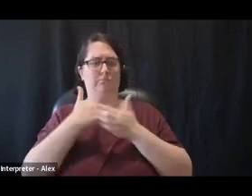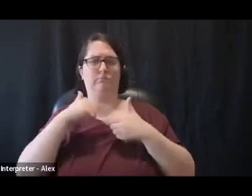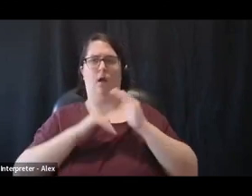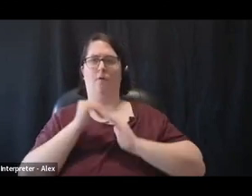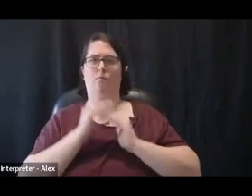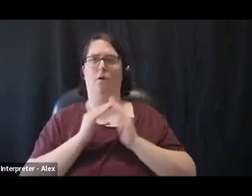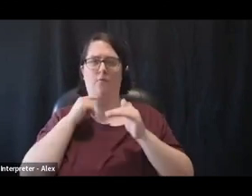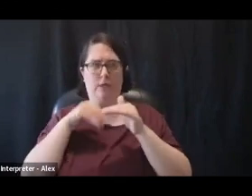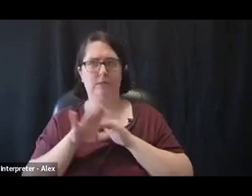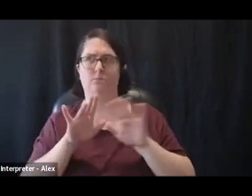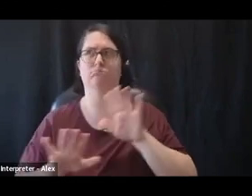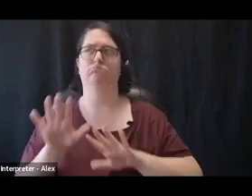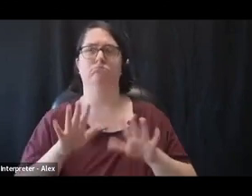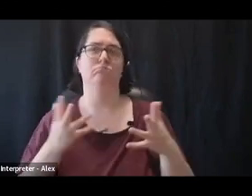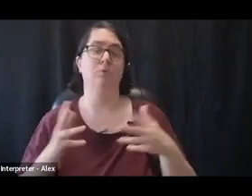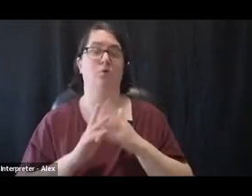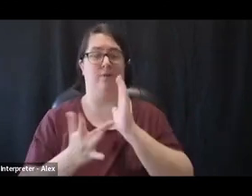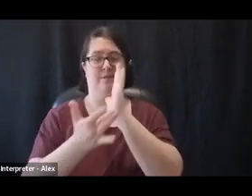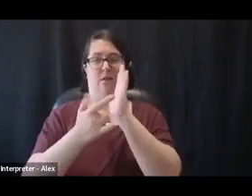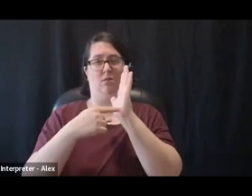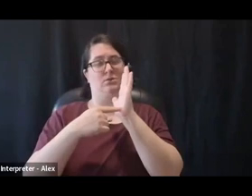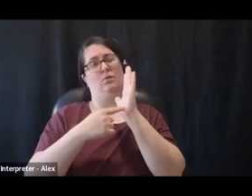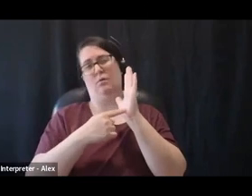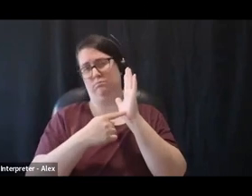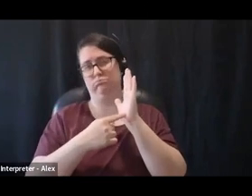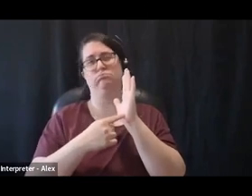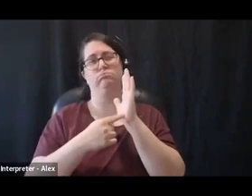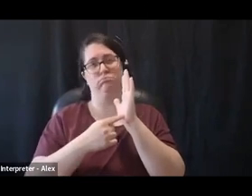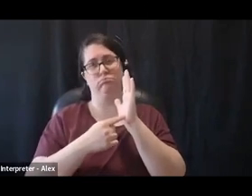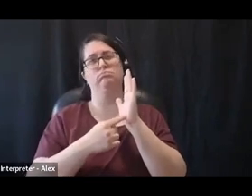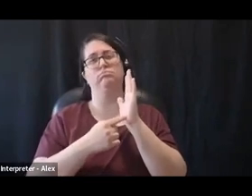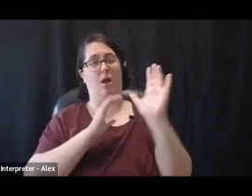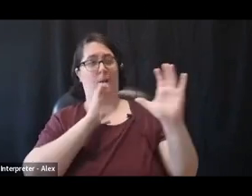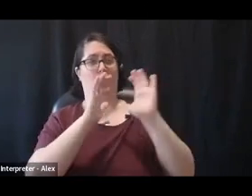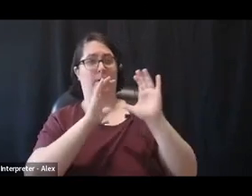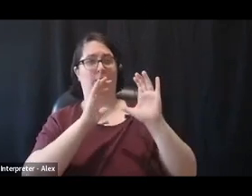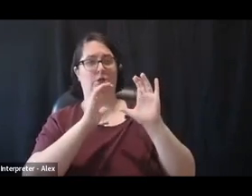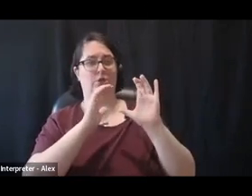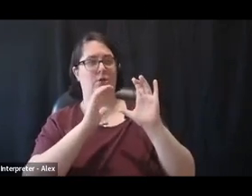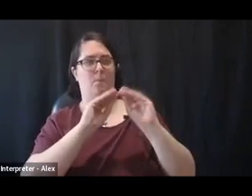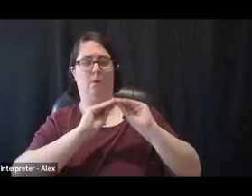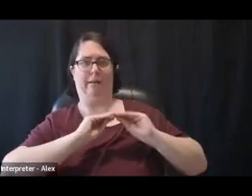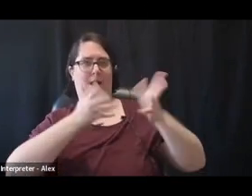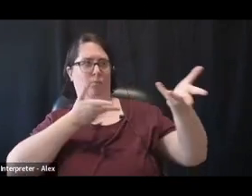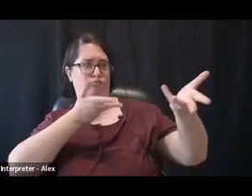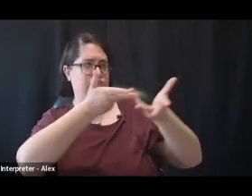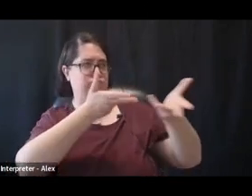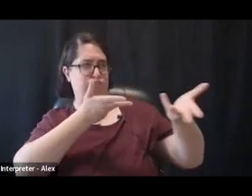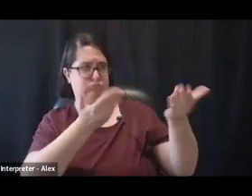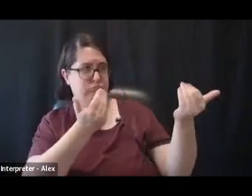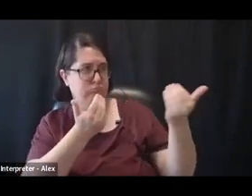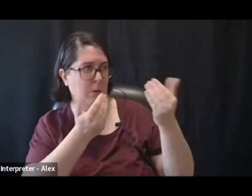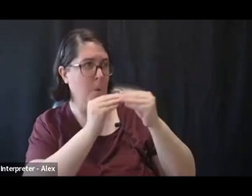a new space. So I think technology kind of has opened up the lines of communication in a big